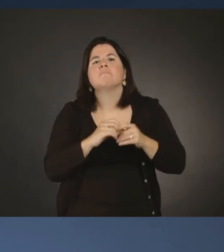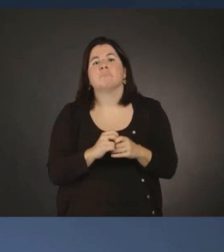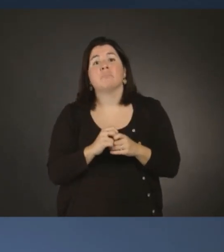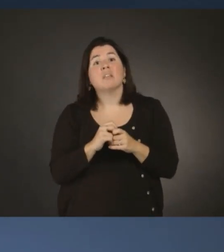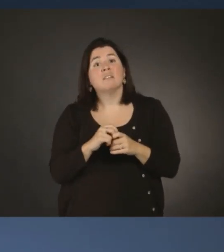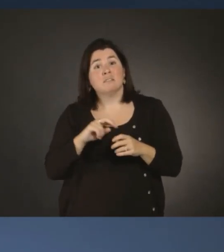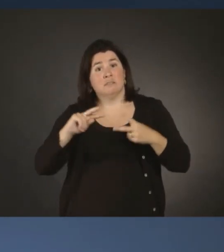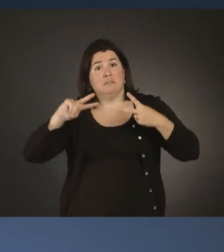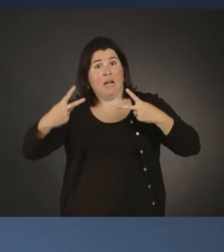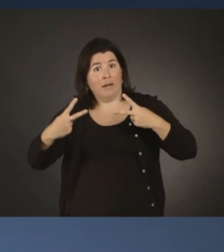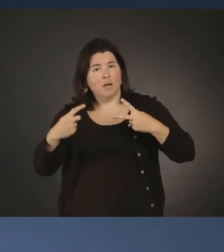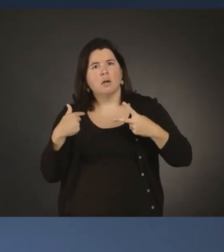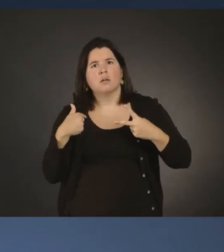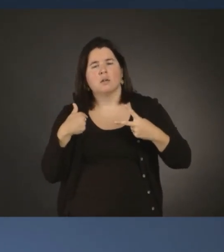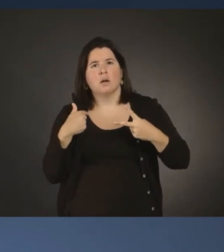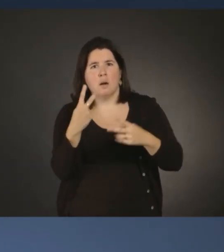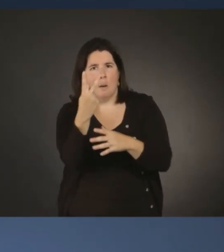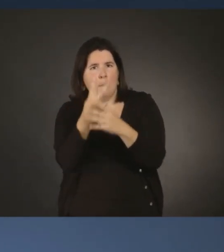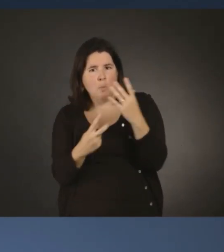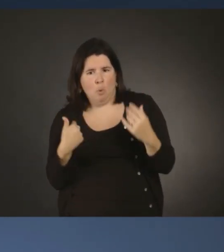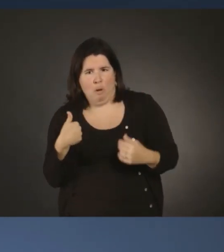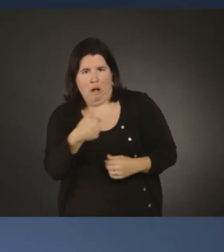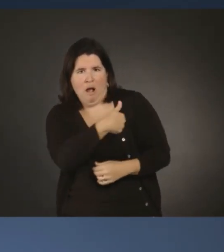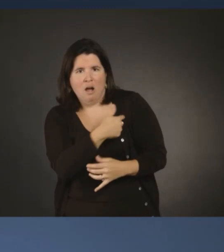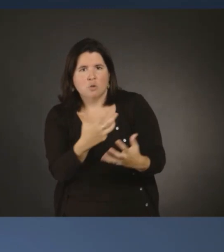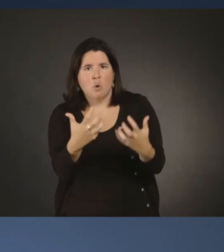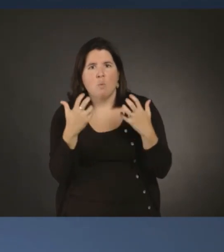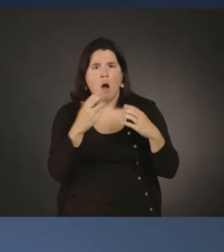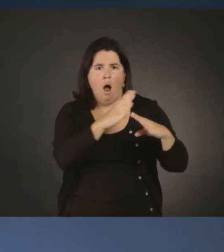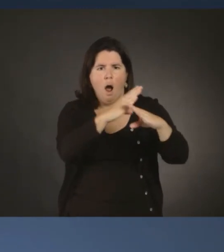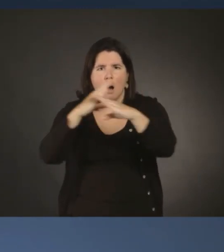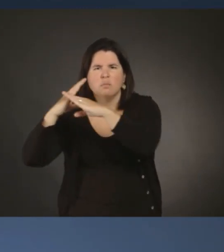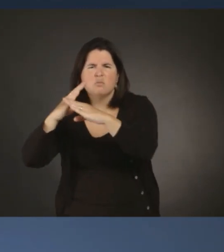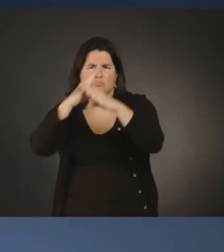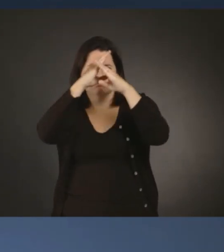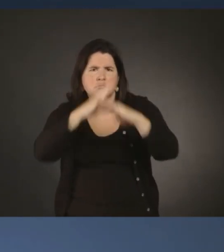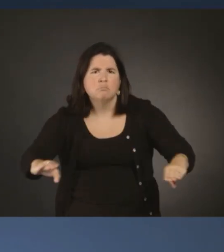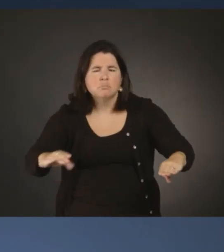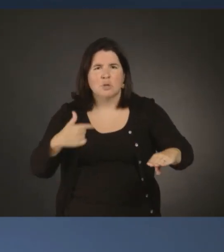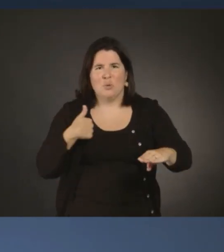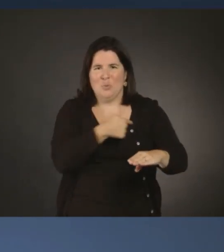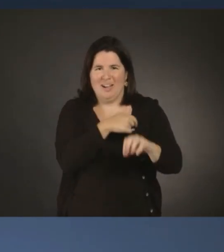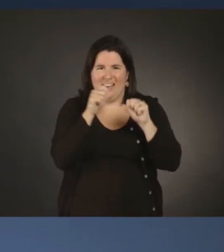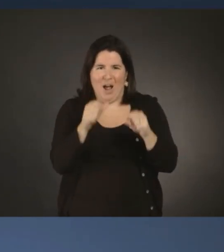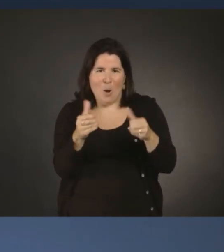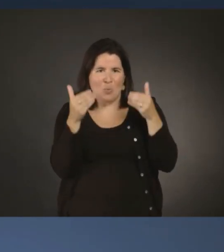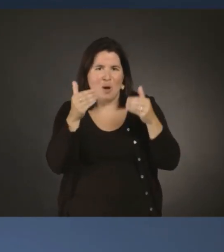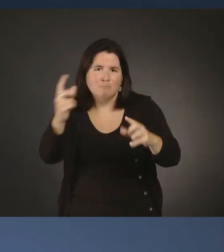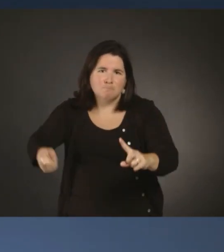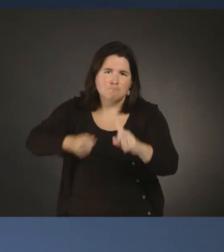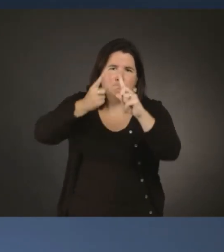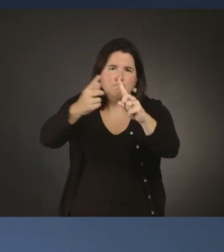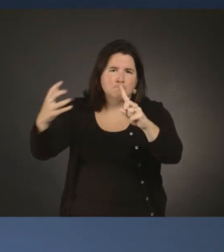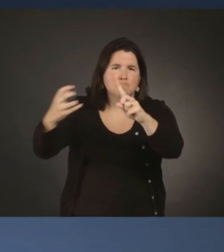organizations are dedicated to removing obstacles that keep individuals from reaching their full potential. Access to education